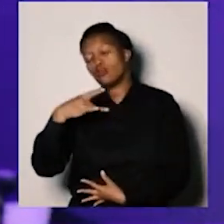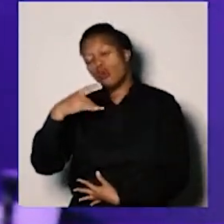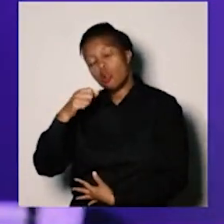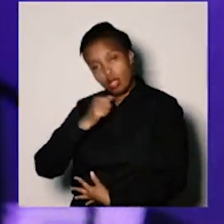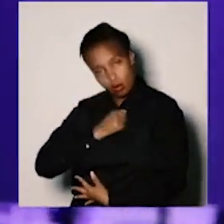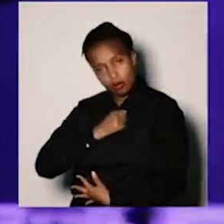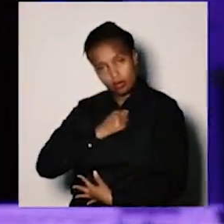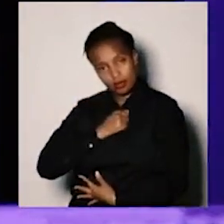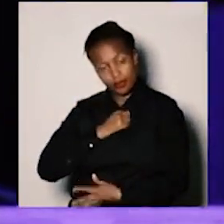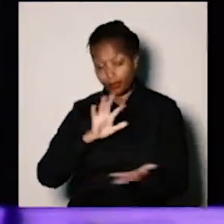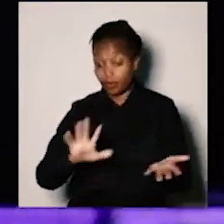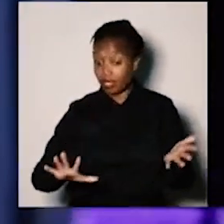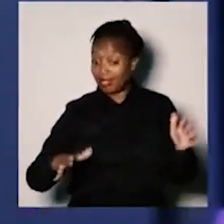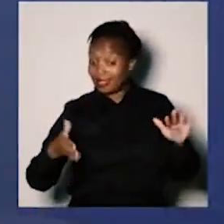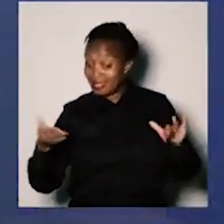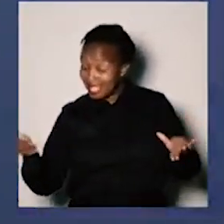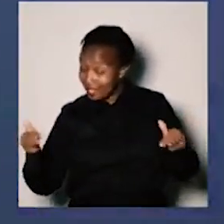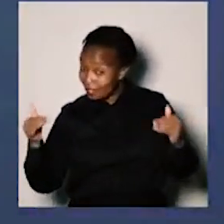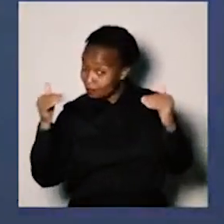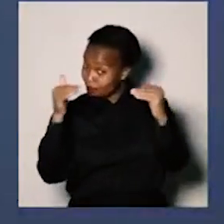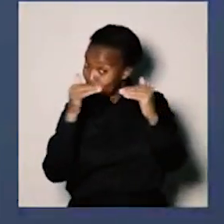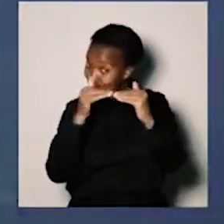You see, death is the equalizer.